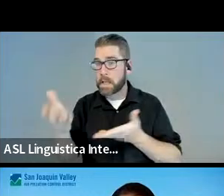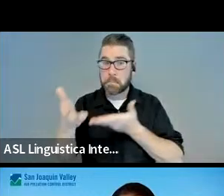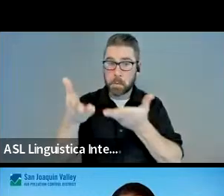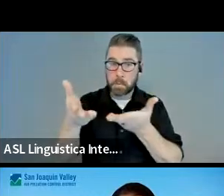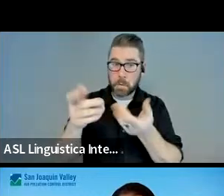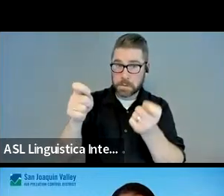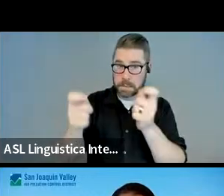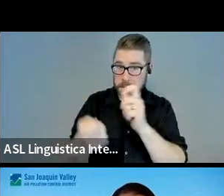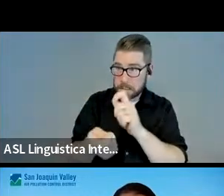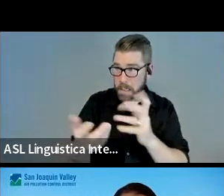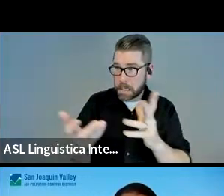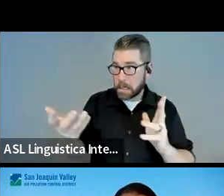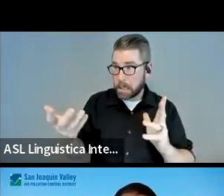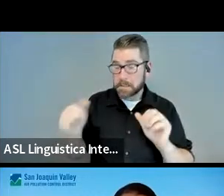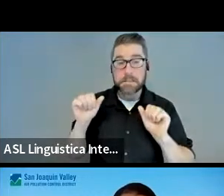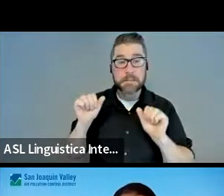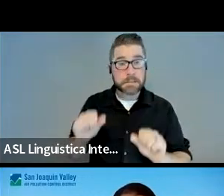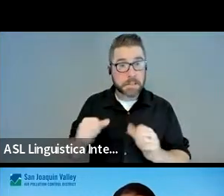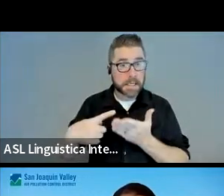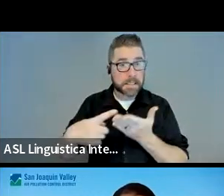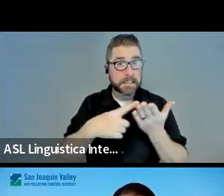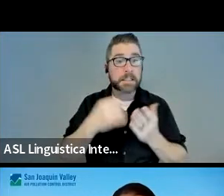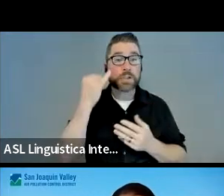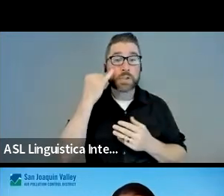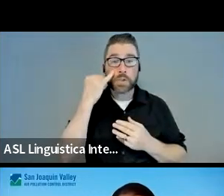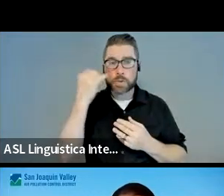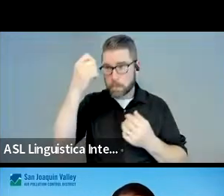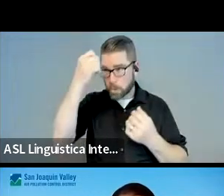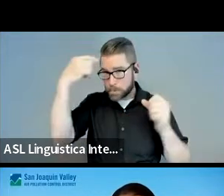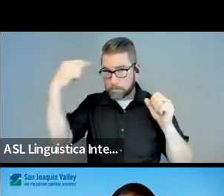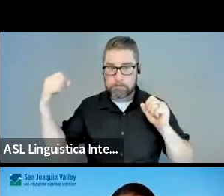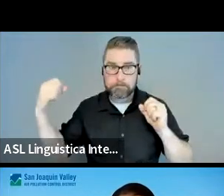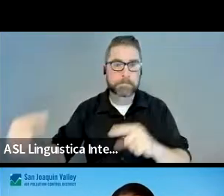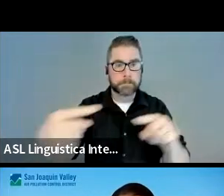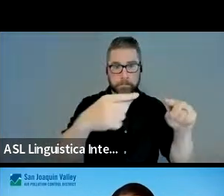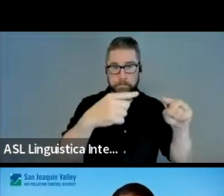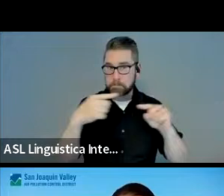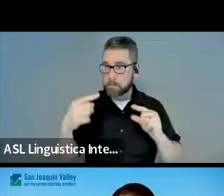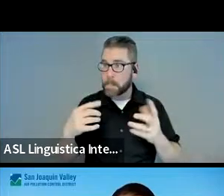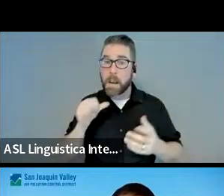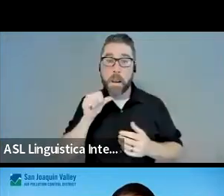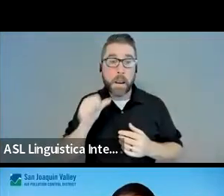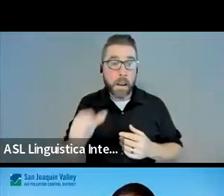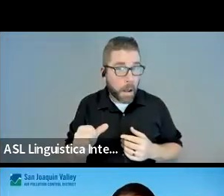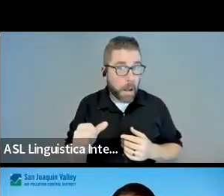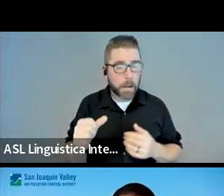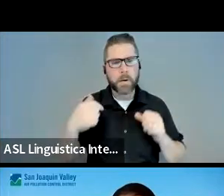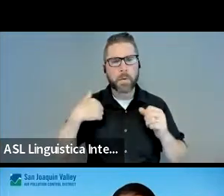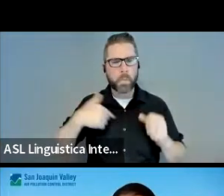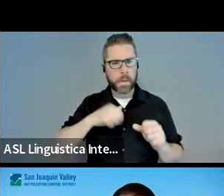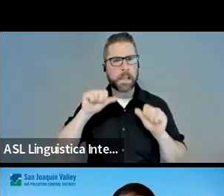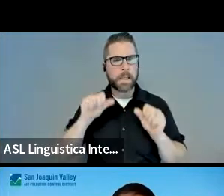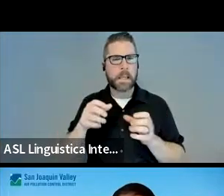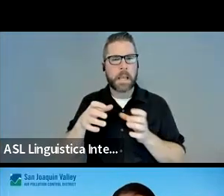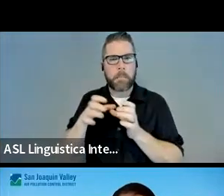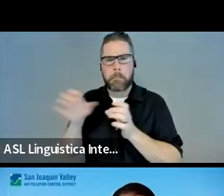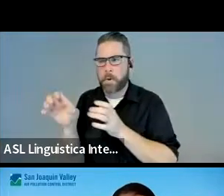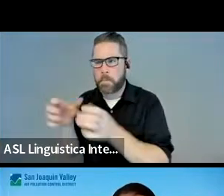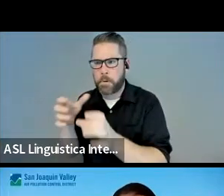CSC consensus, we can go into breakout rooms and take a formal vote to see where you are at individually.